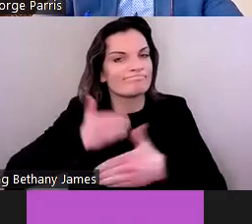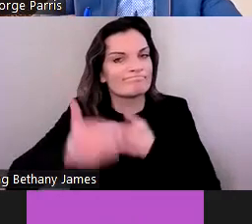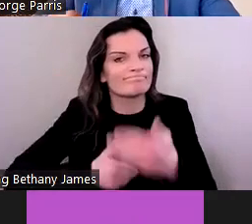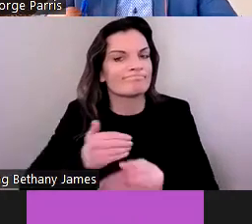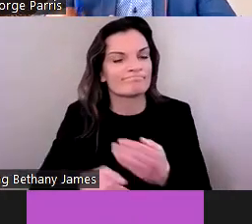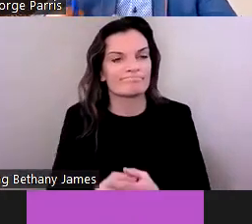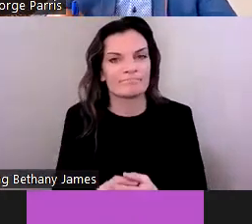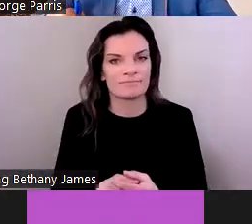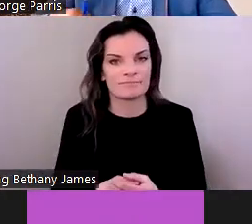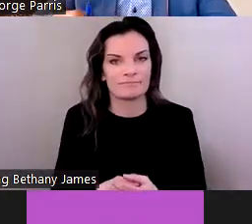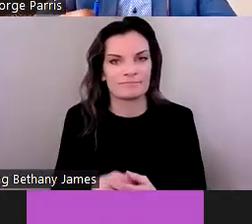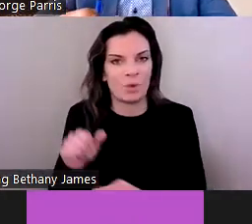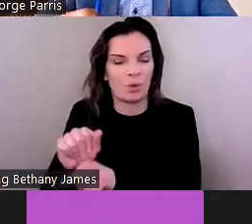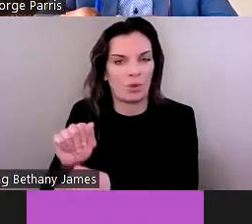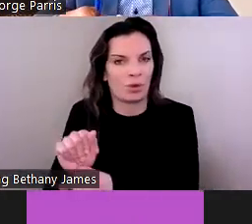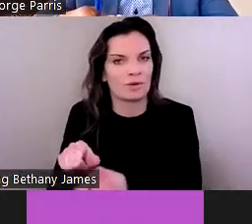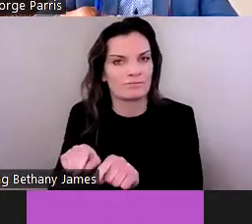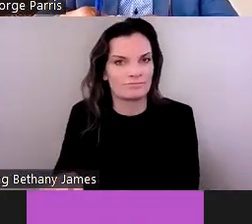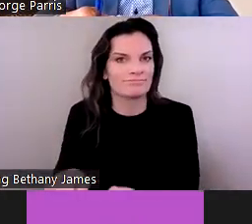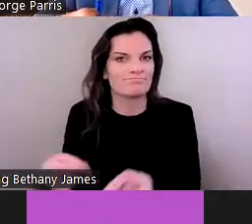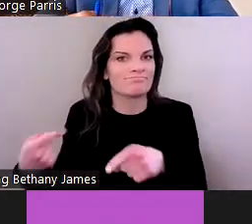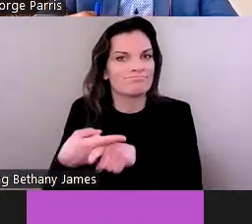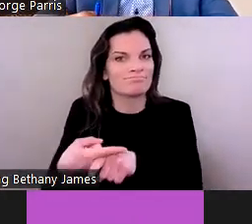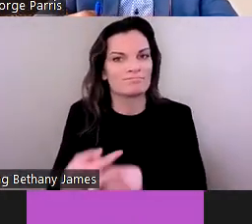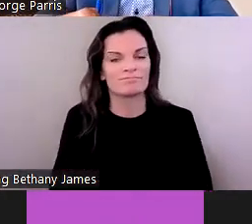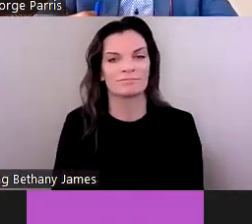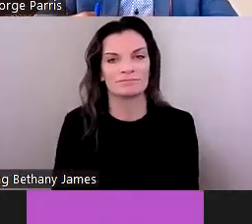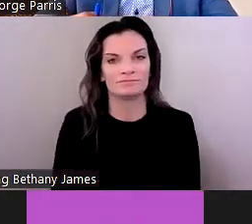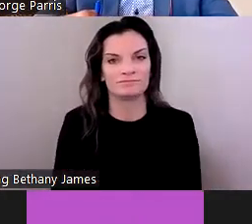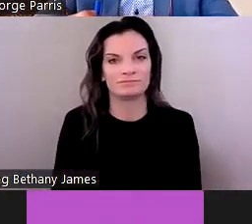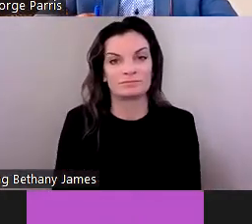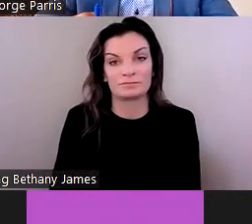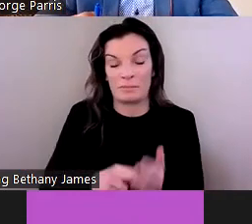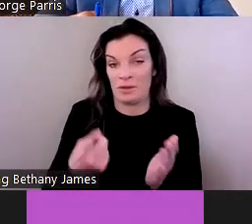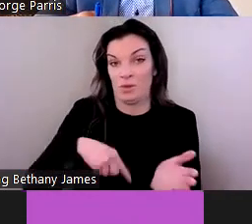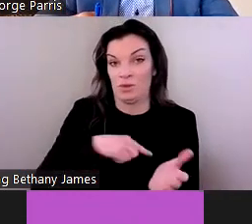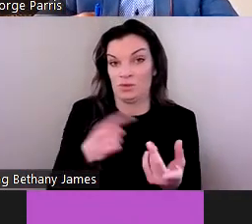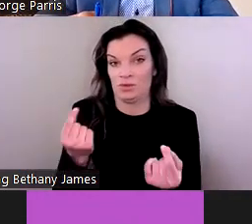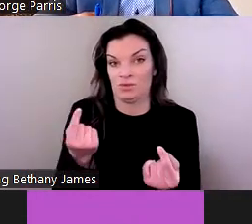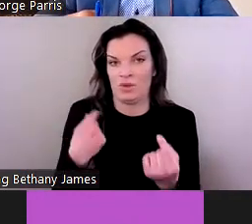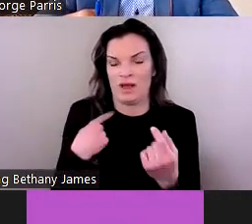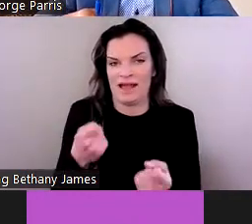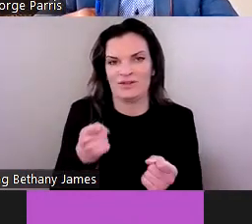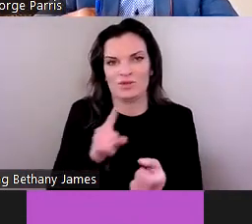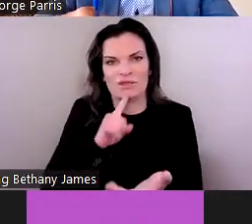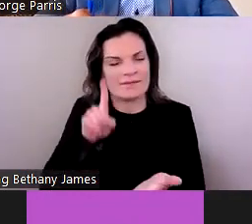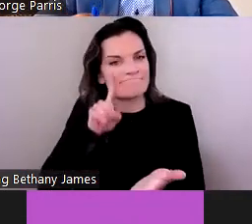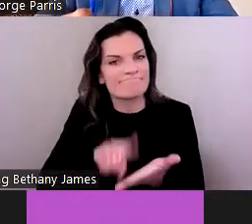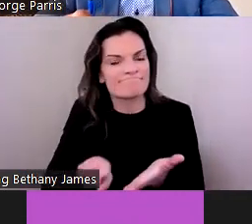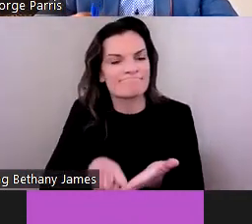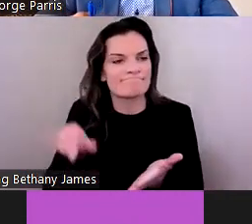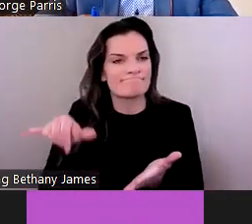workplace. And so these are things I think that we have to look at and consider when we